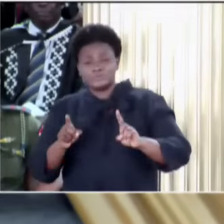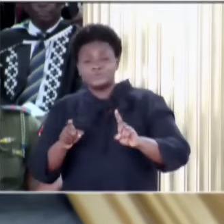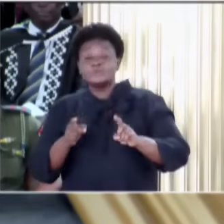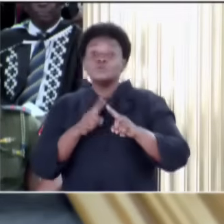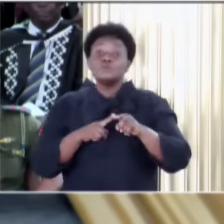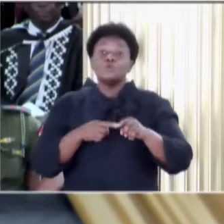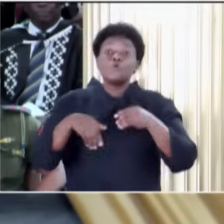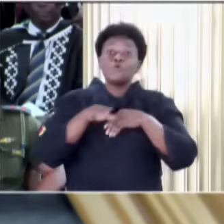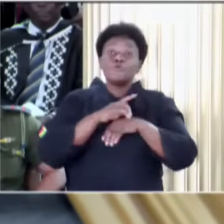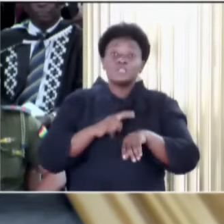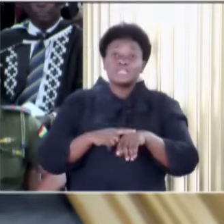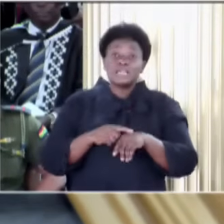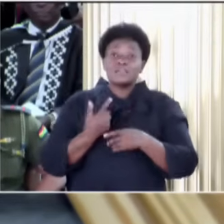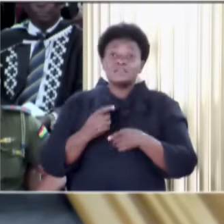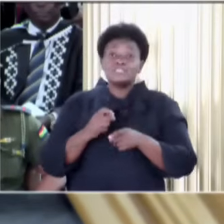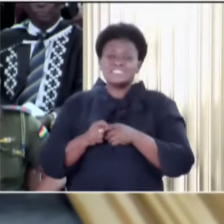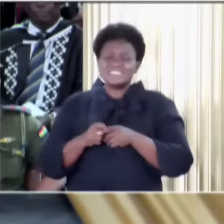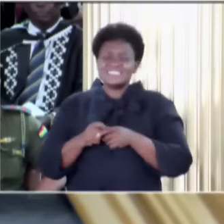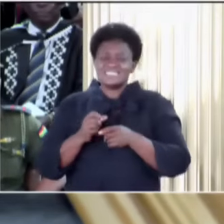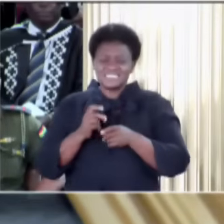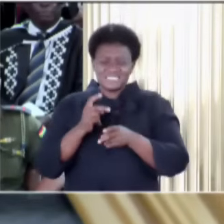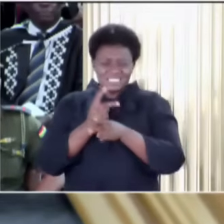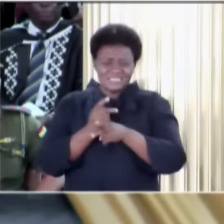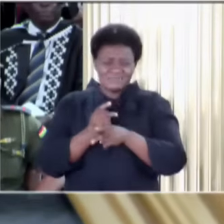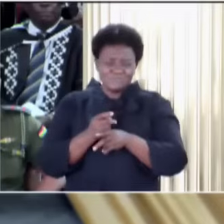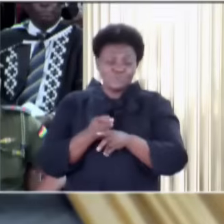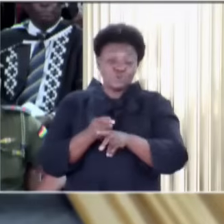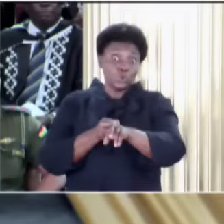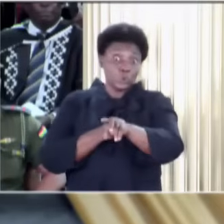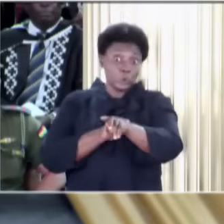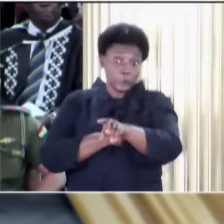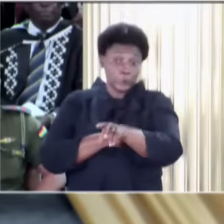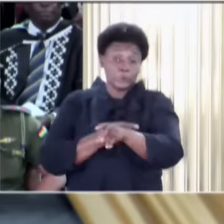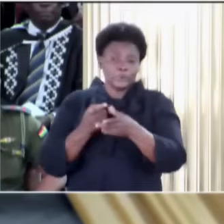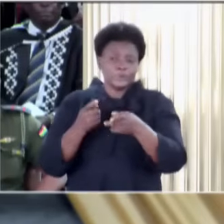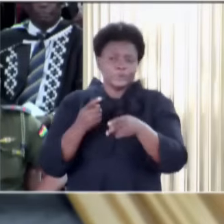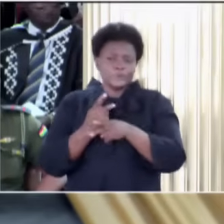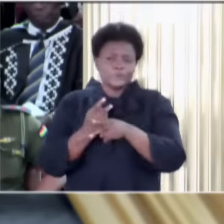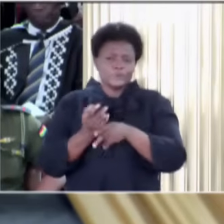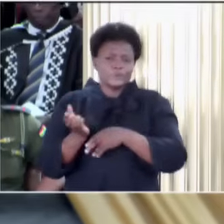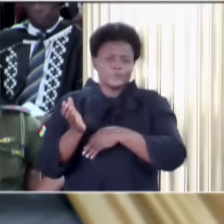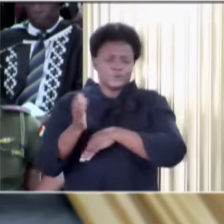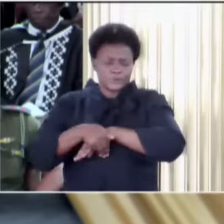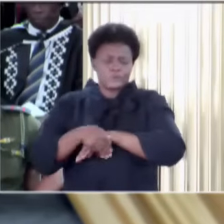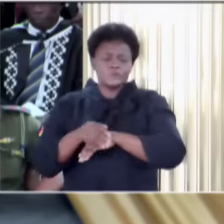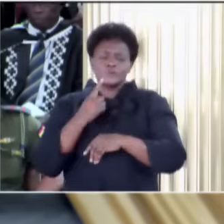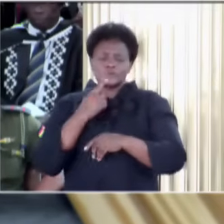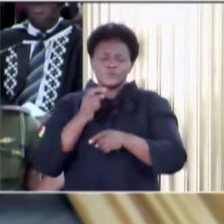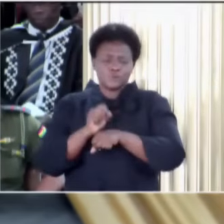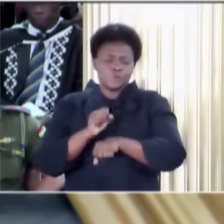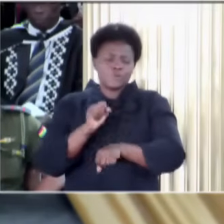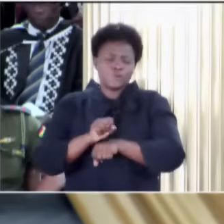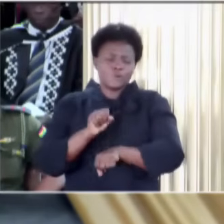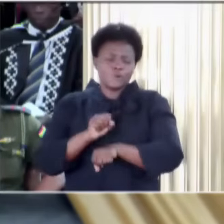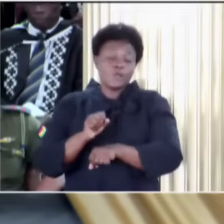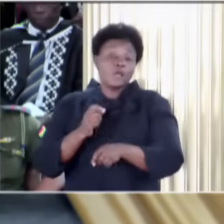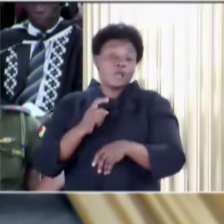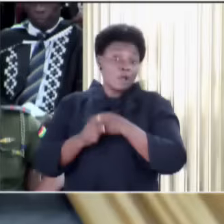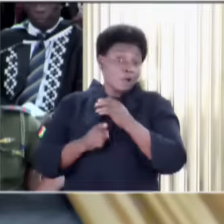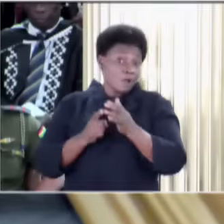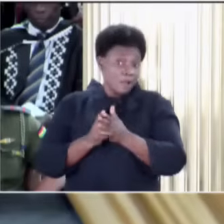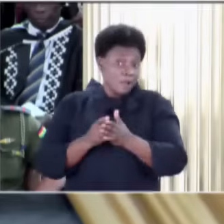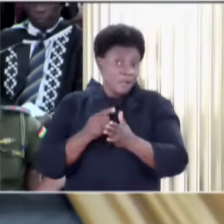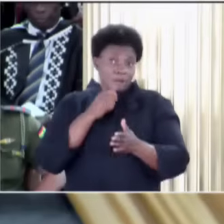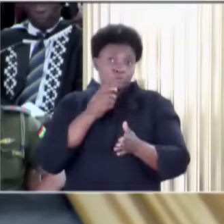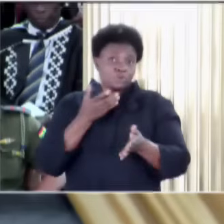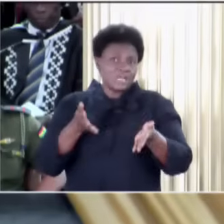it stretches you beyond the limits of a normal 9 to 5 or your normal working hours. And I'm not saying you shall allow anybody